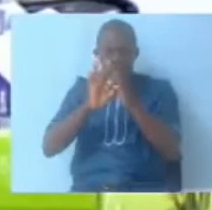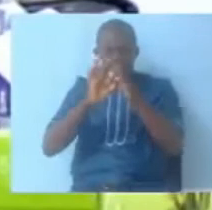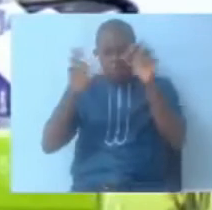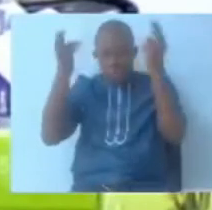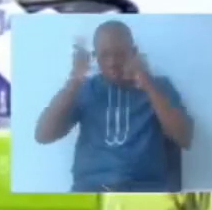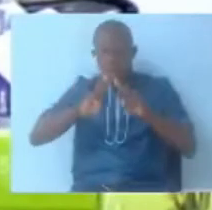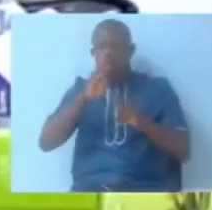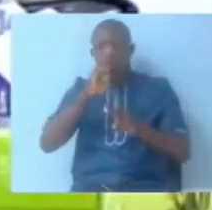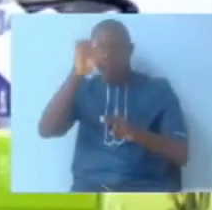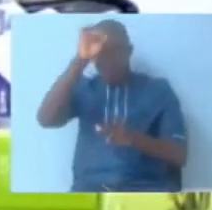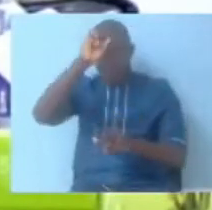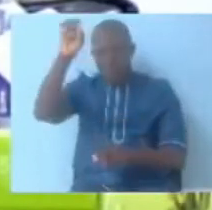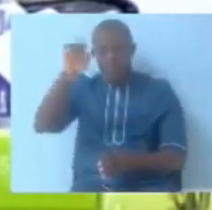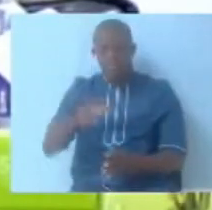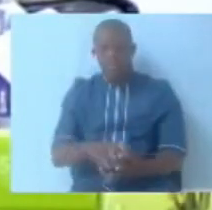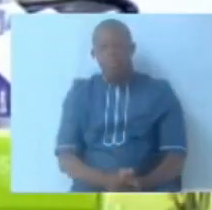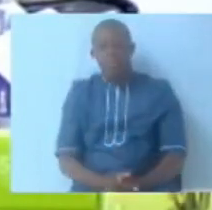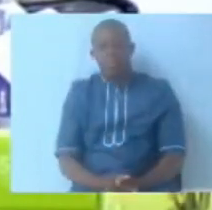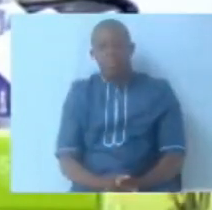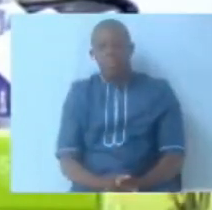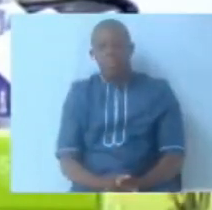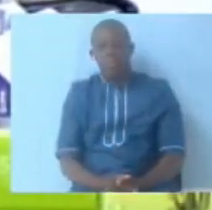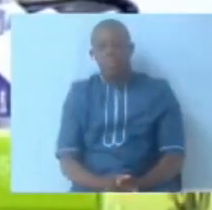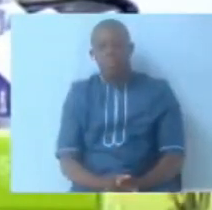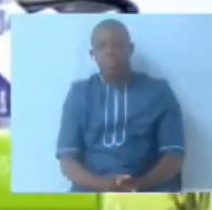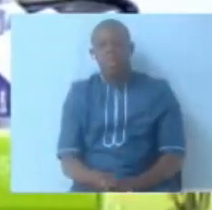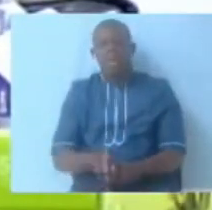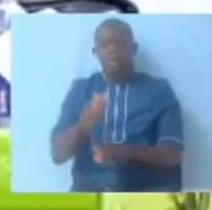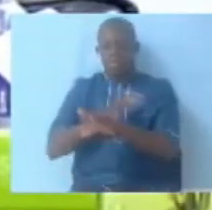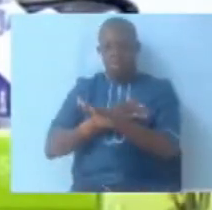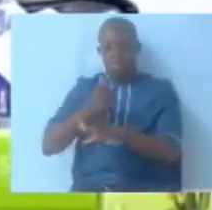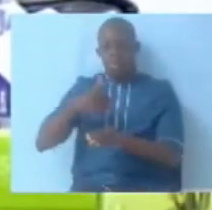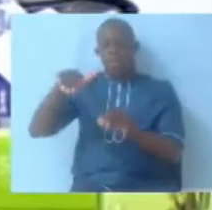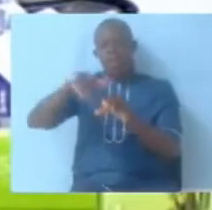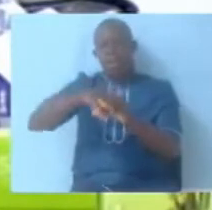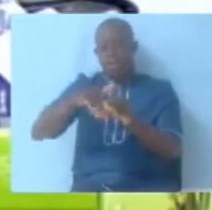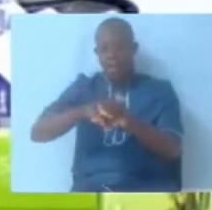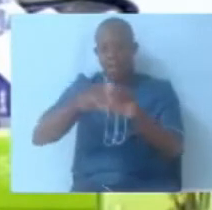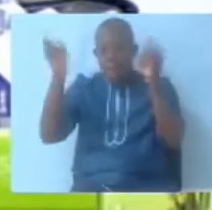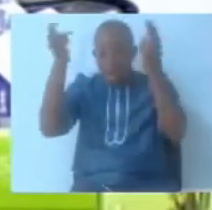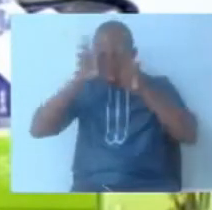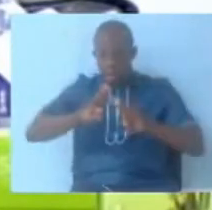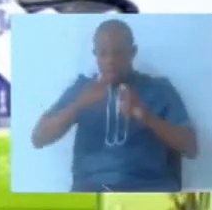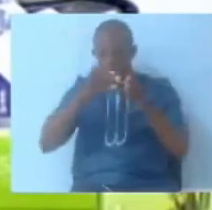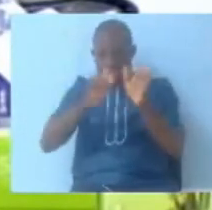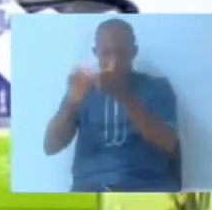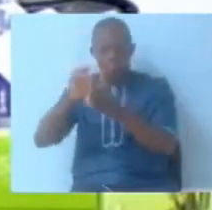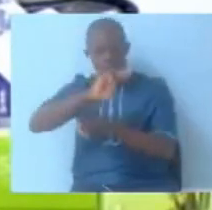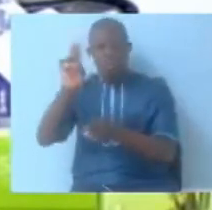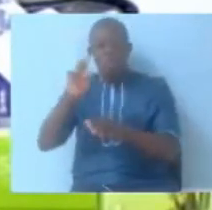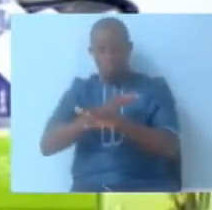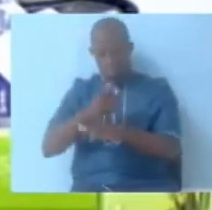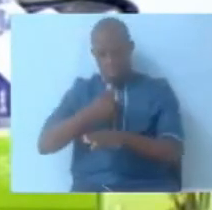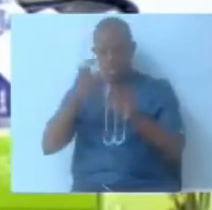fubala nyaton gori ba fulme president. I did not join the legal system then. I was in the university. Wotumo mantara luwa bunda du